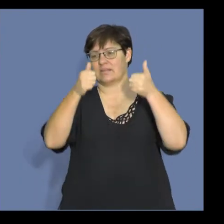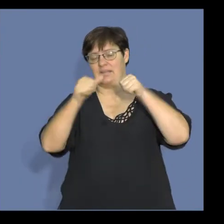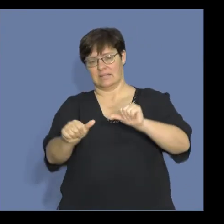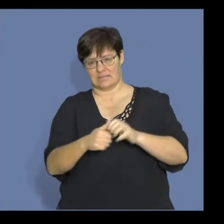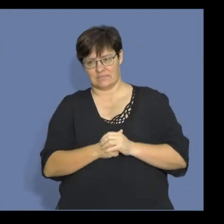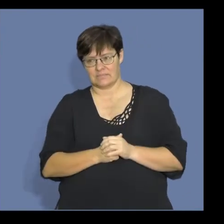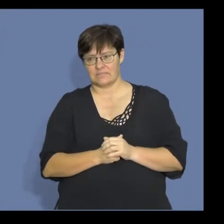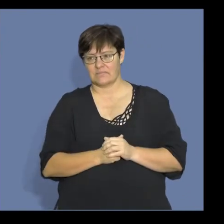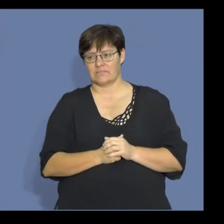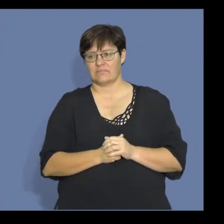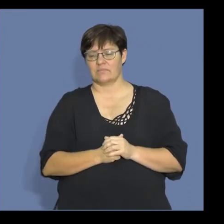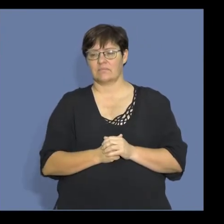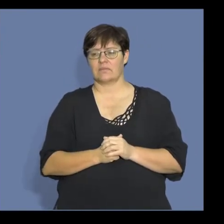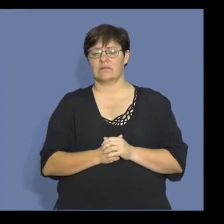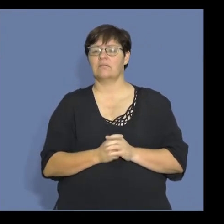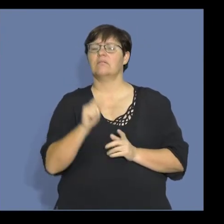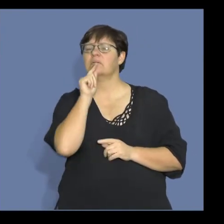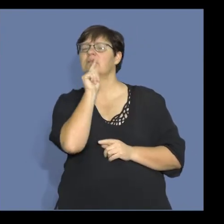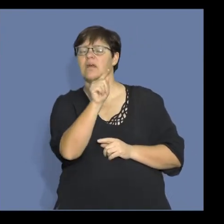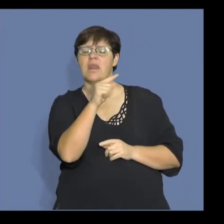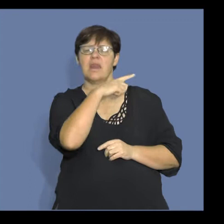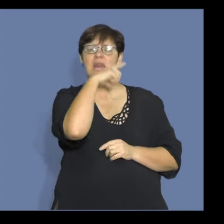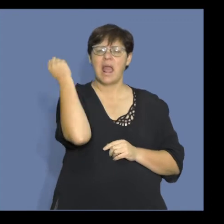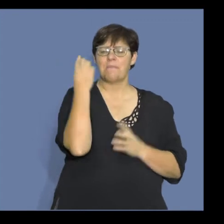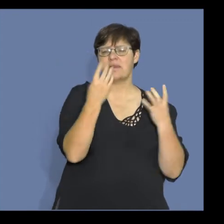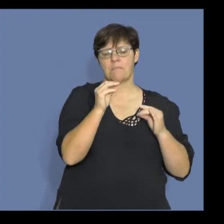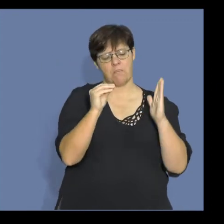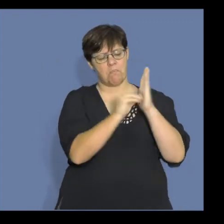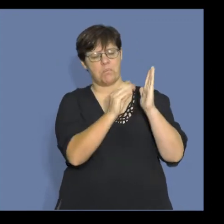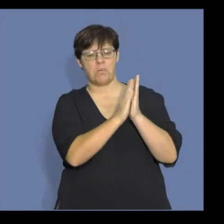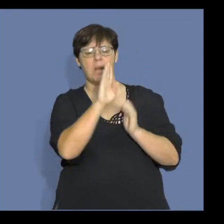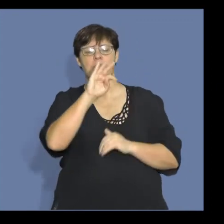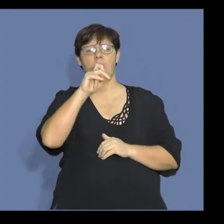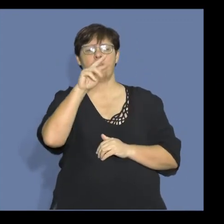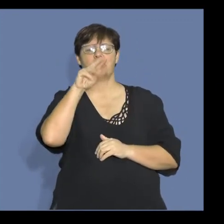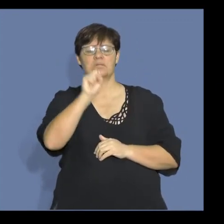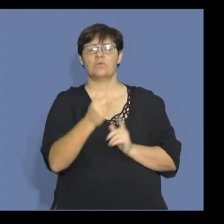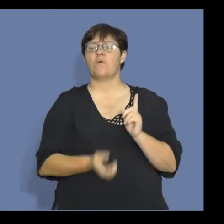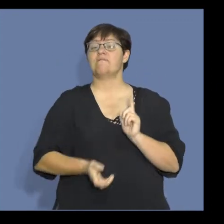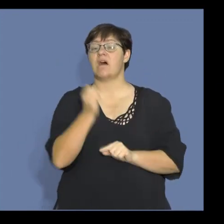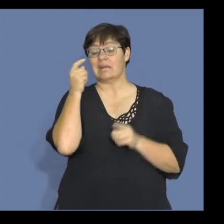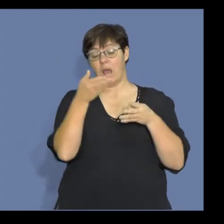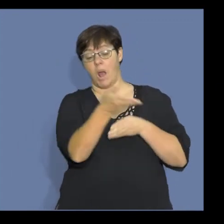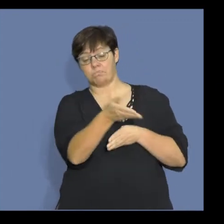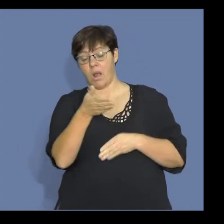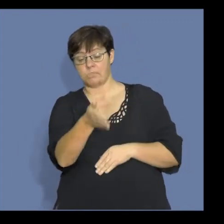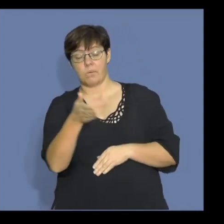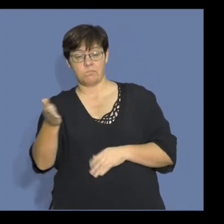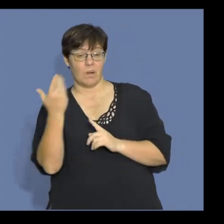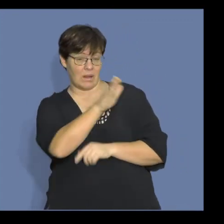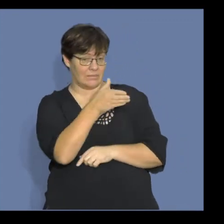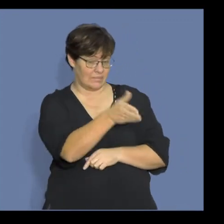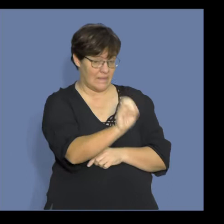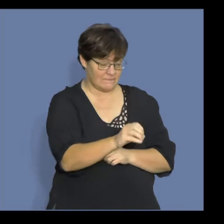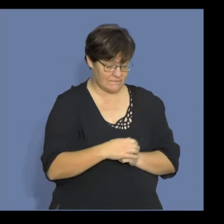question. Write down the number and the name of the biomes in which you will find the following